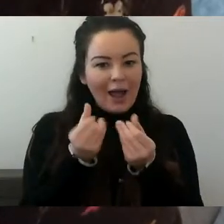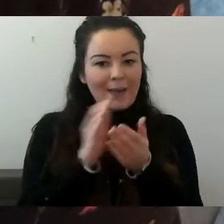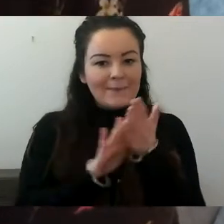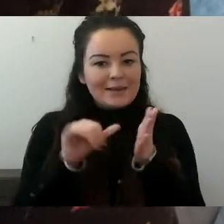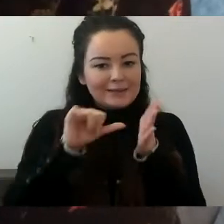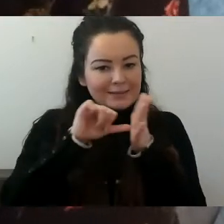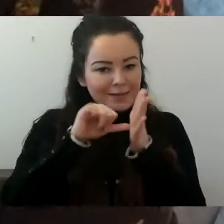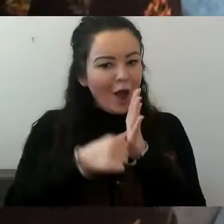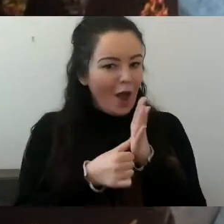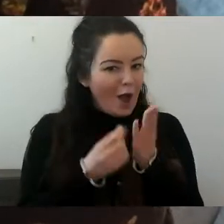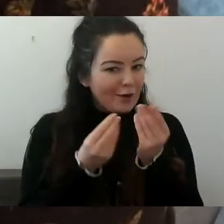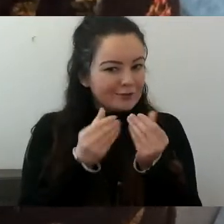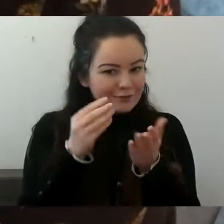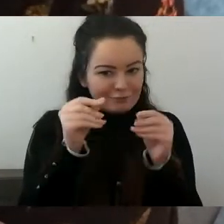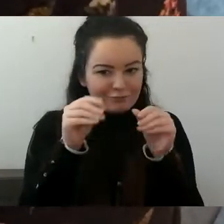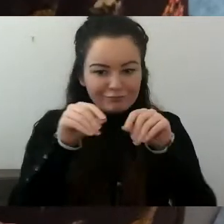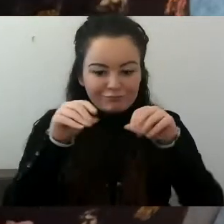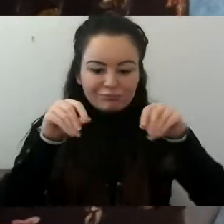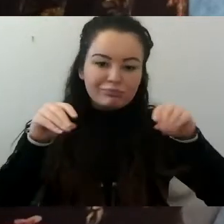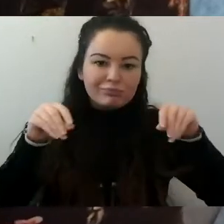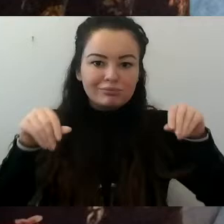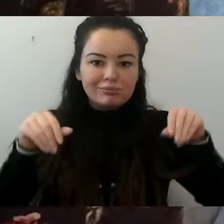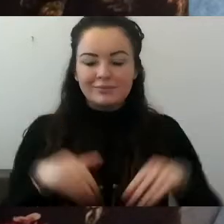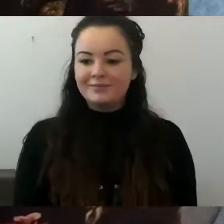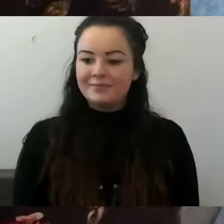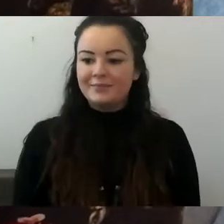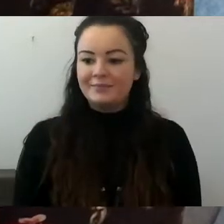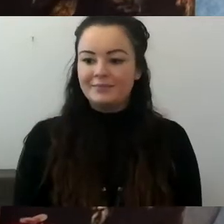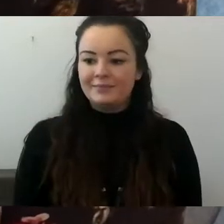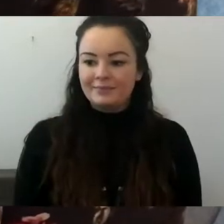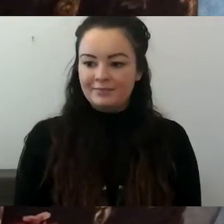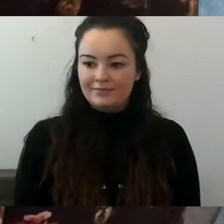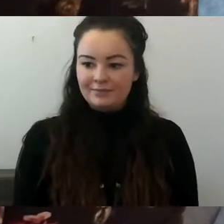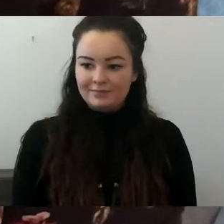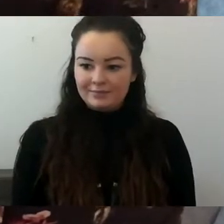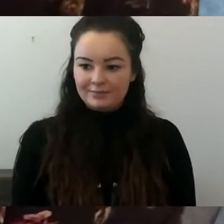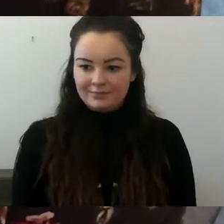and these are dry, so they're nice and hard. Sprinkle some lentils down.